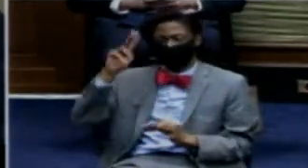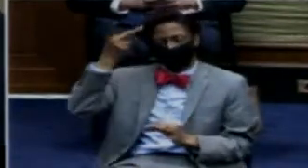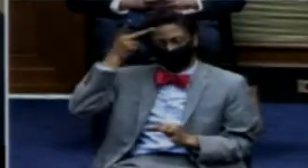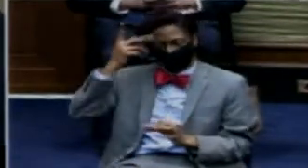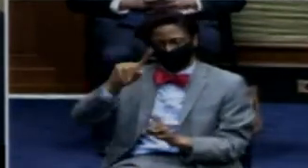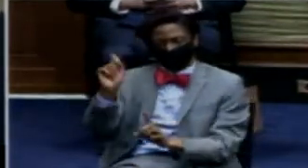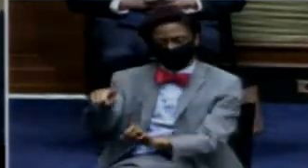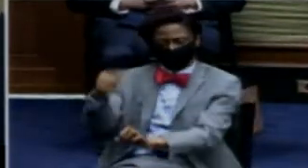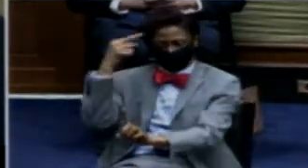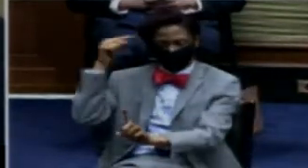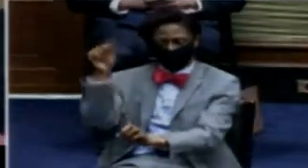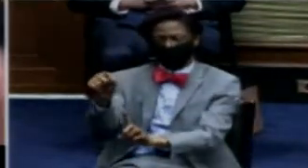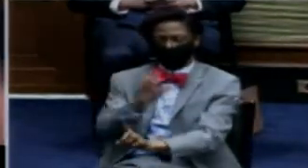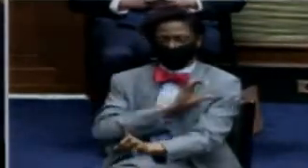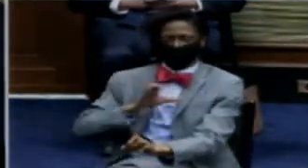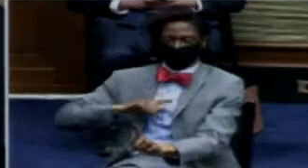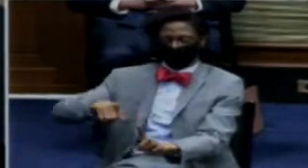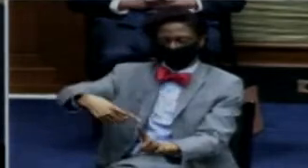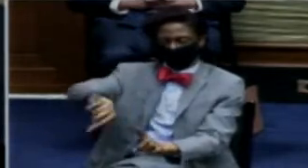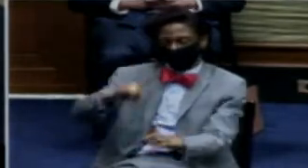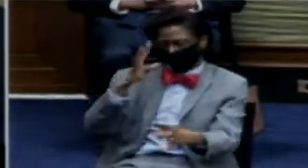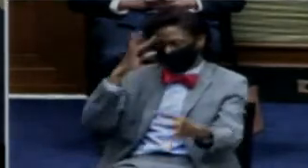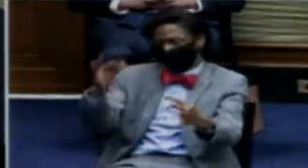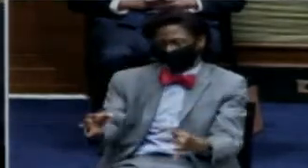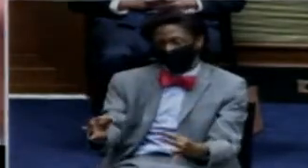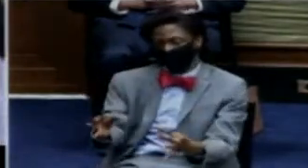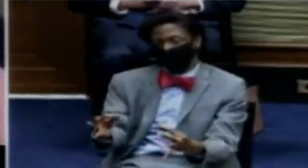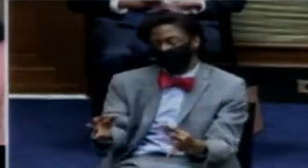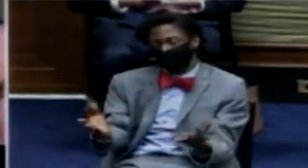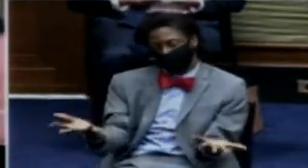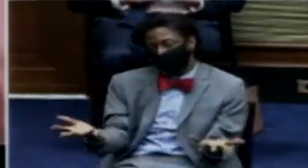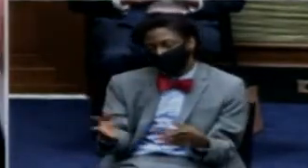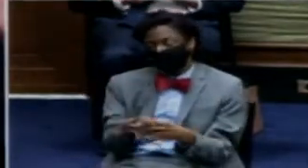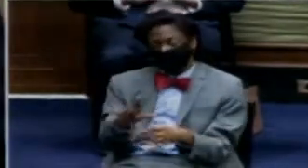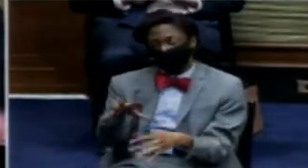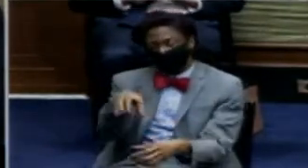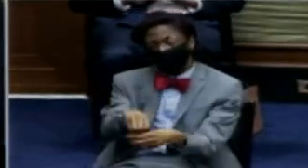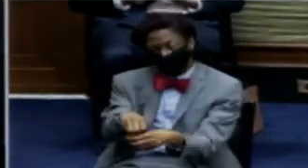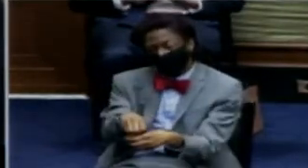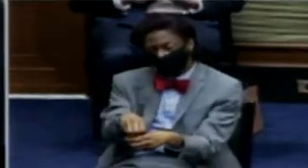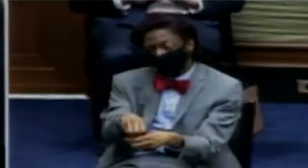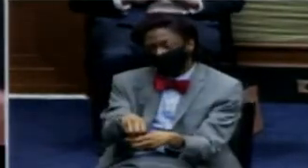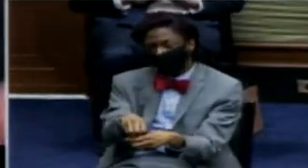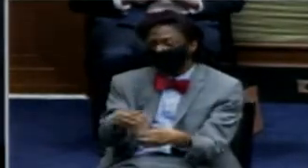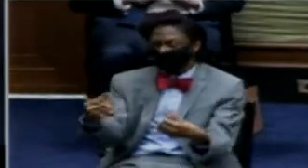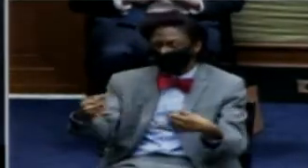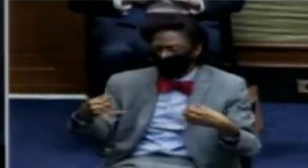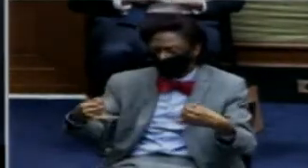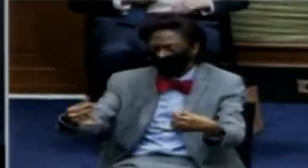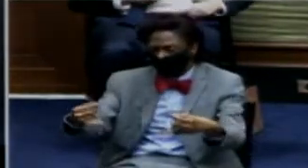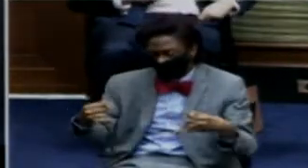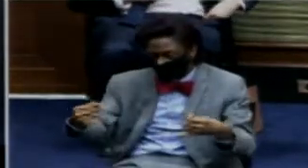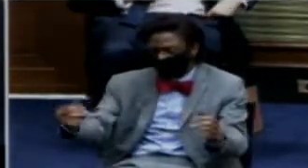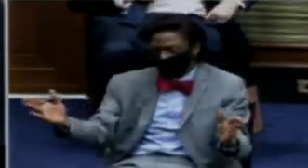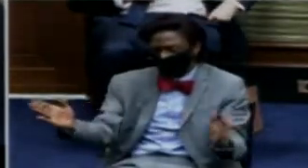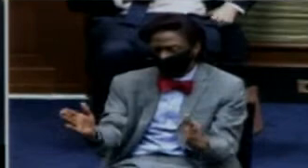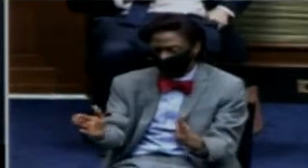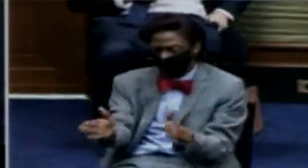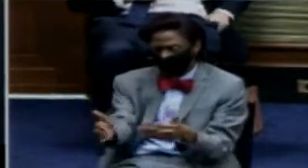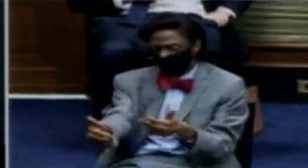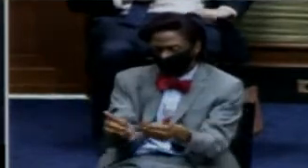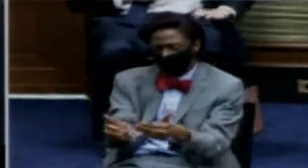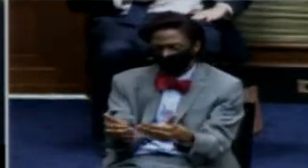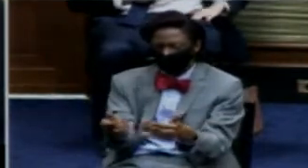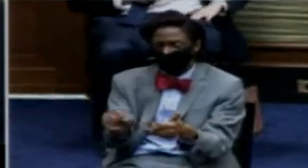for Congress to decide in all cases whatsoever, including the modification, the shrinking of the district or